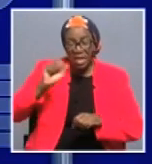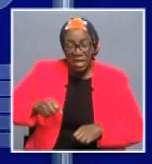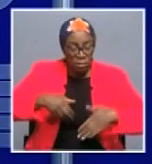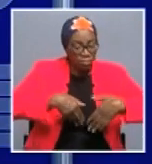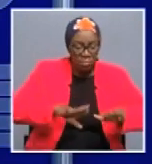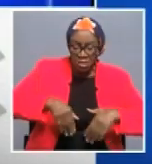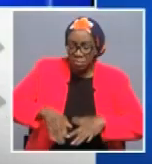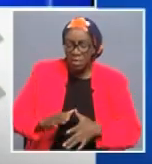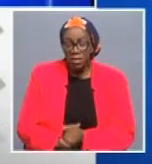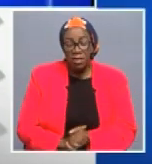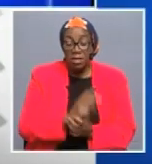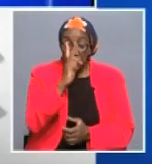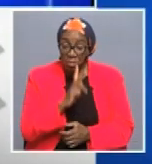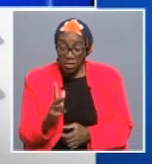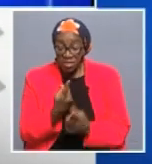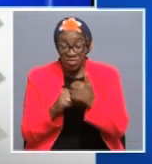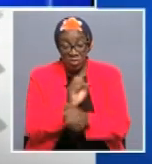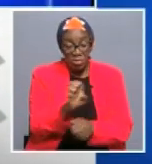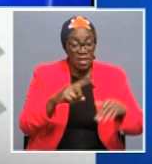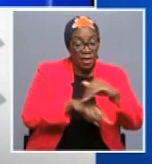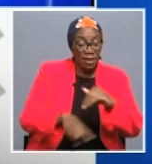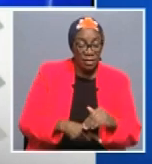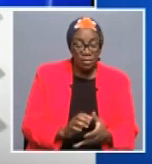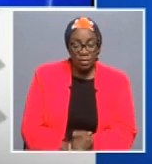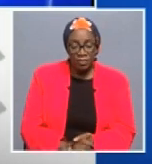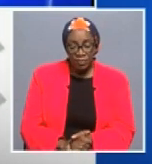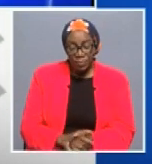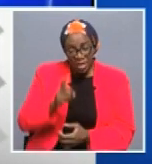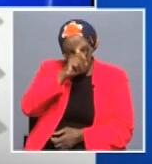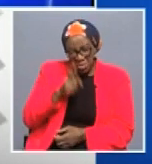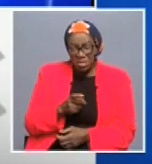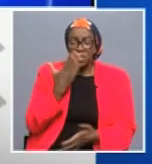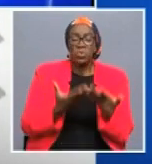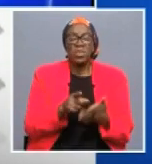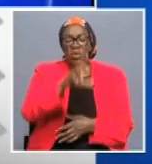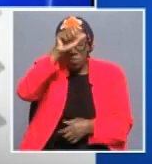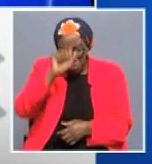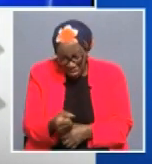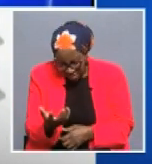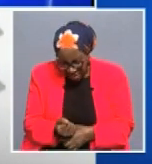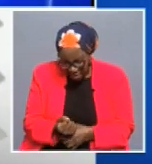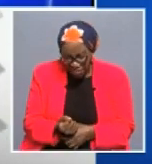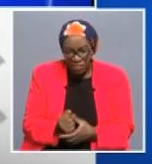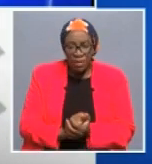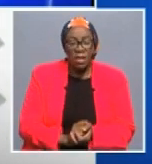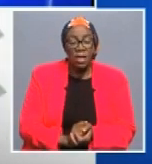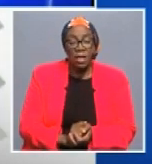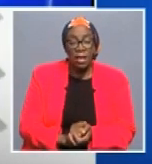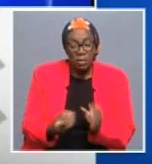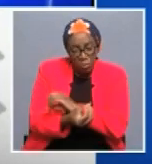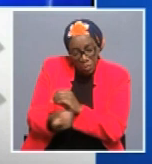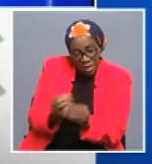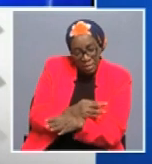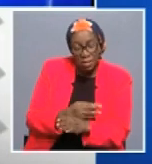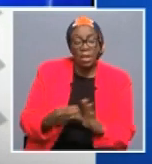an extradition treaty between countries need to be in place for that to happen? Like in this particular case, it's a